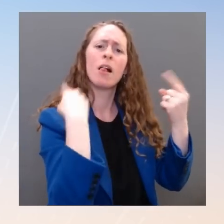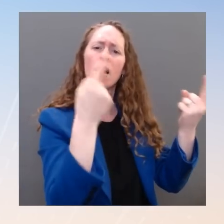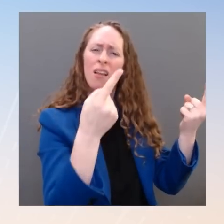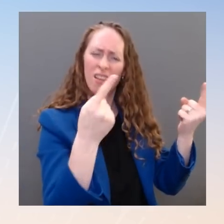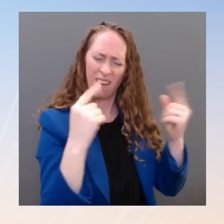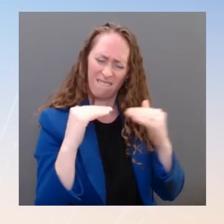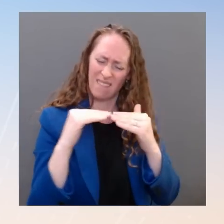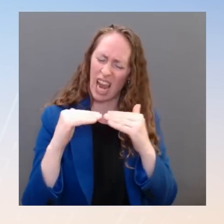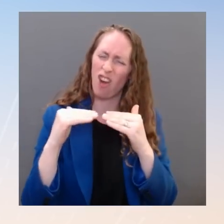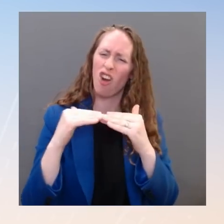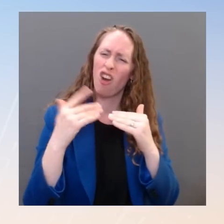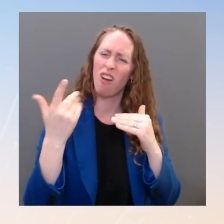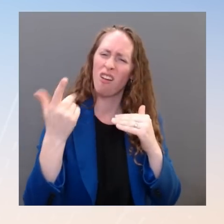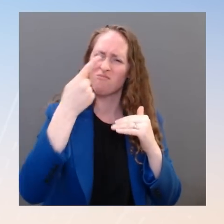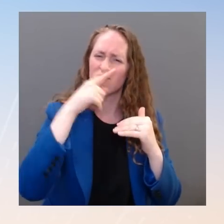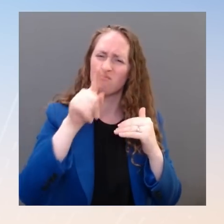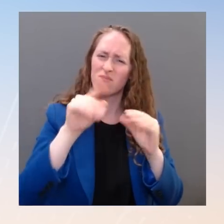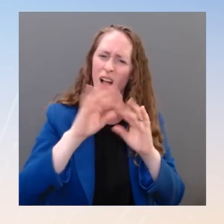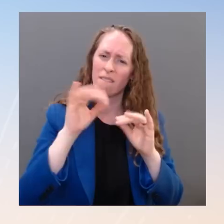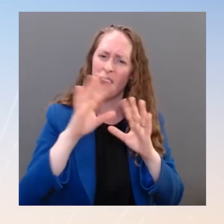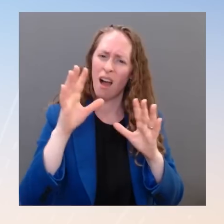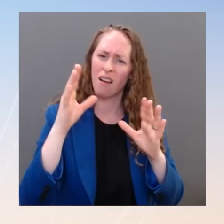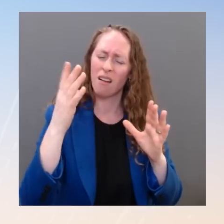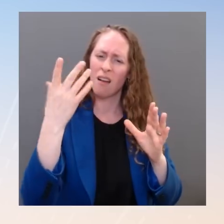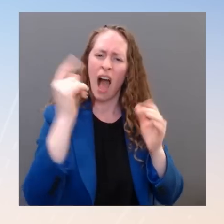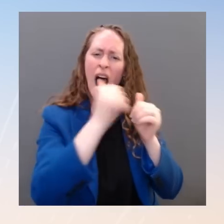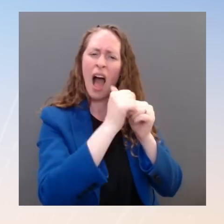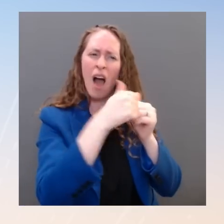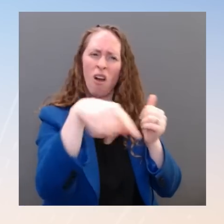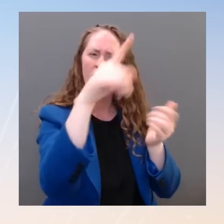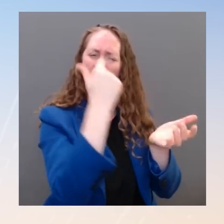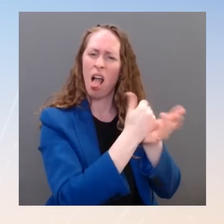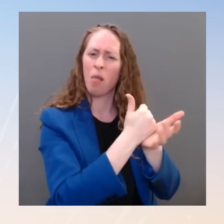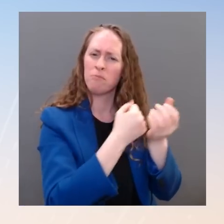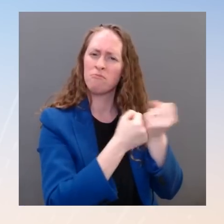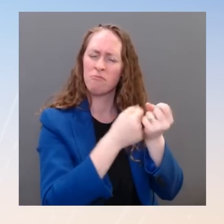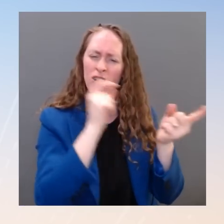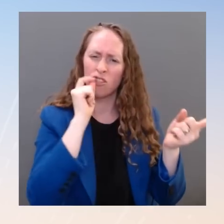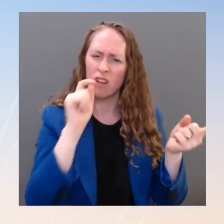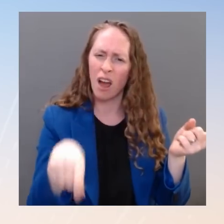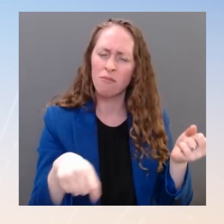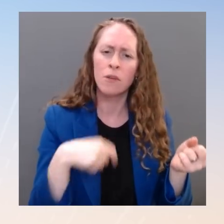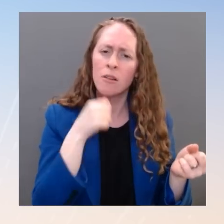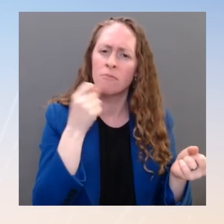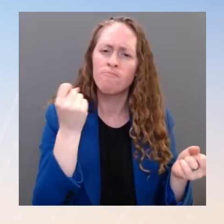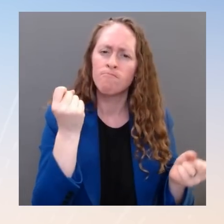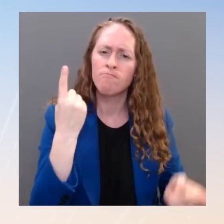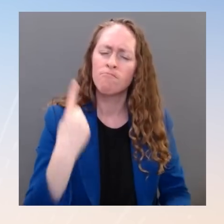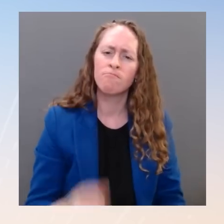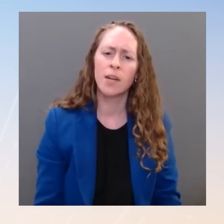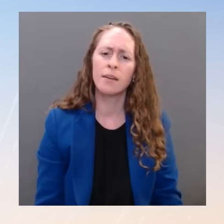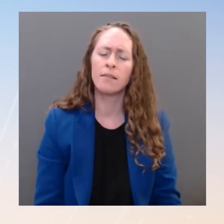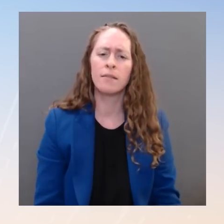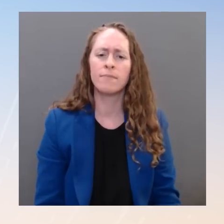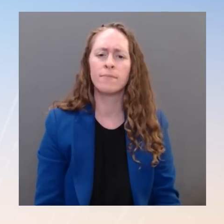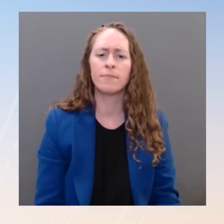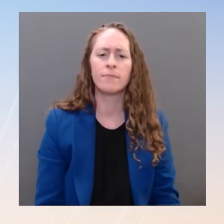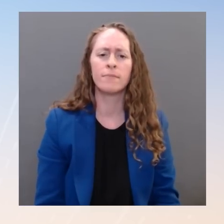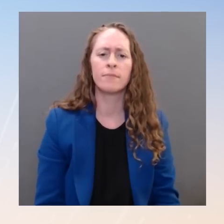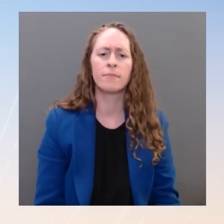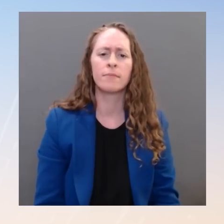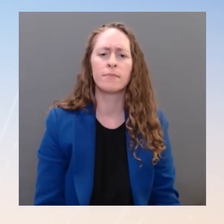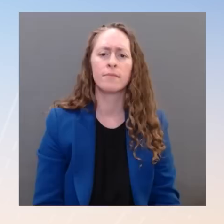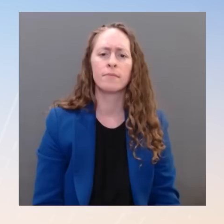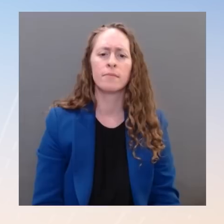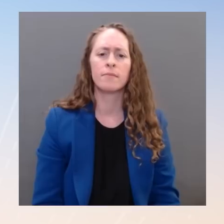we are going to continue to give a range of and a significant range amount of military and security assistance, but we, other